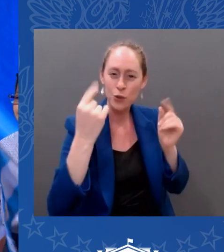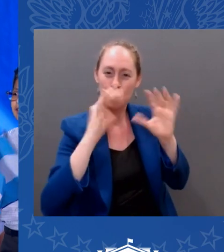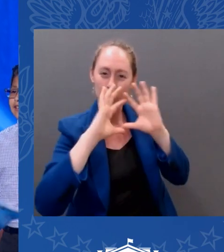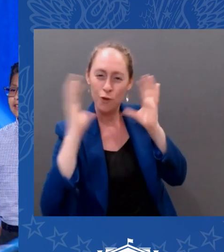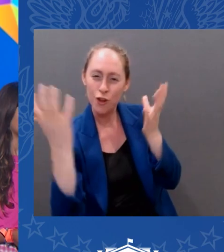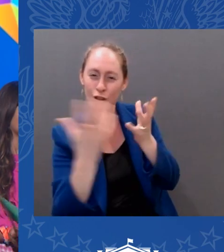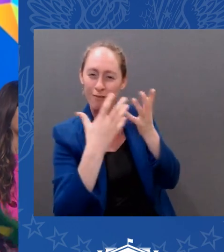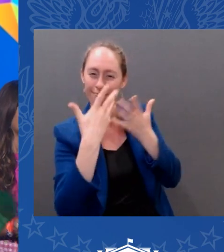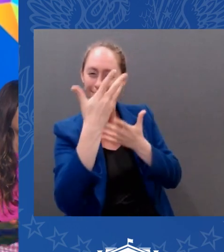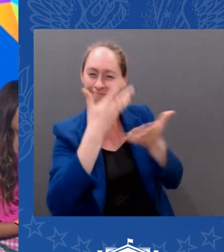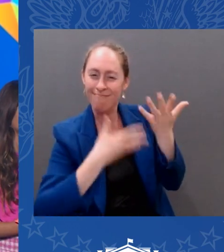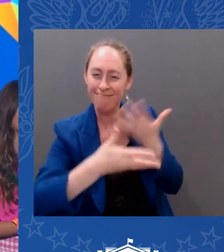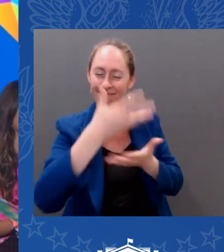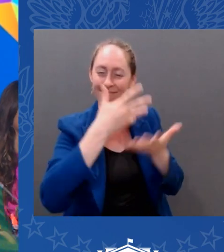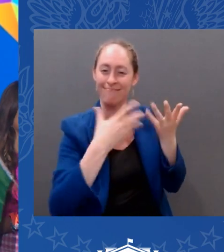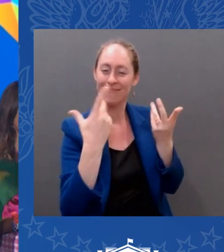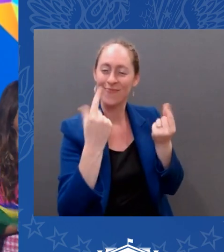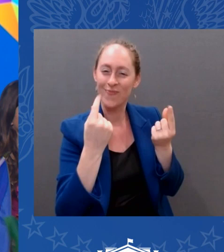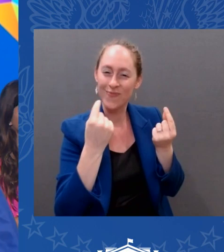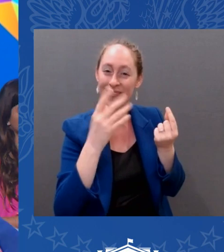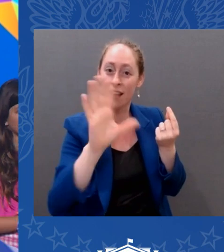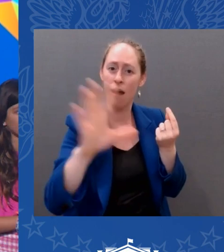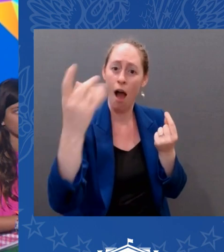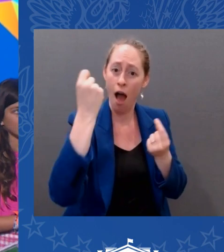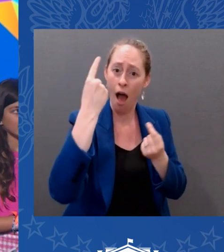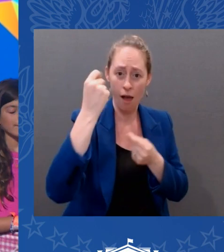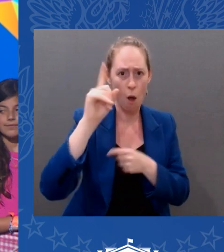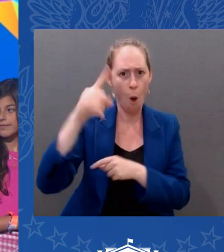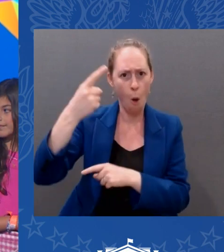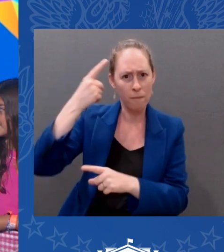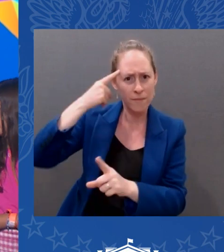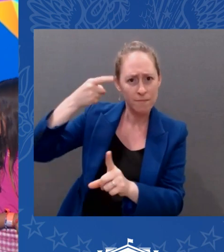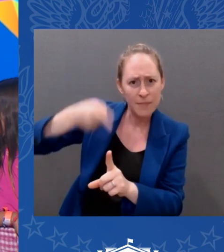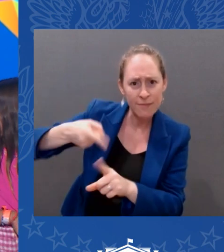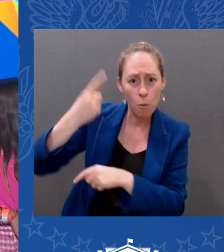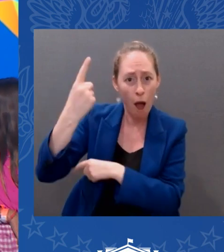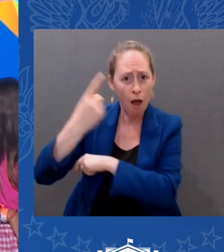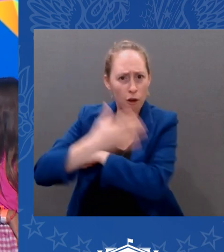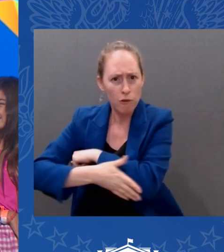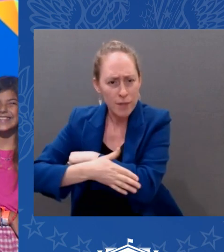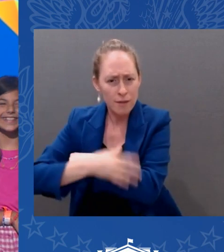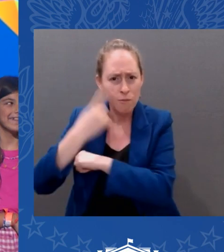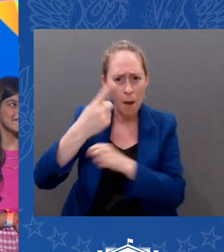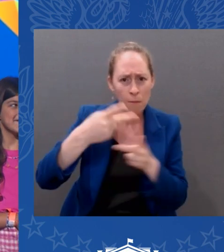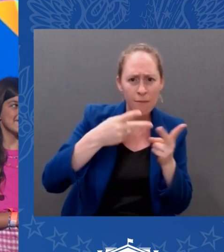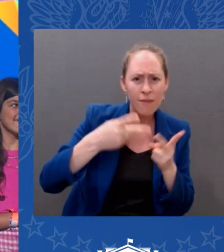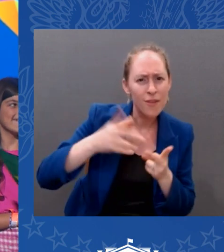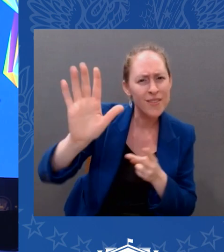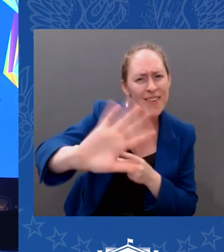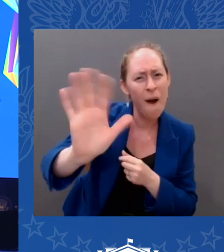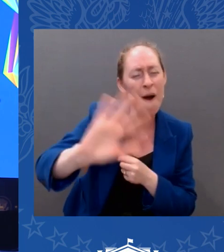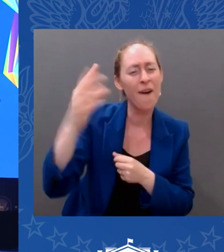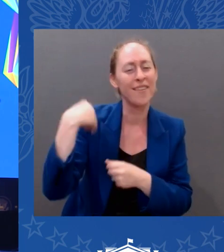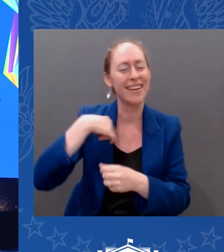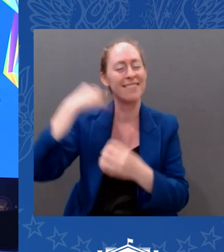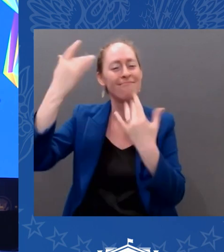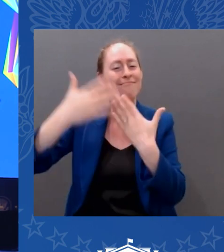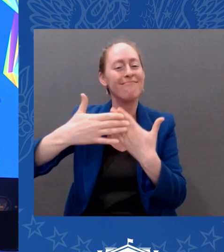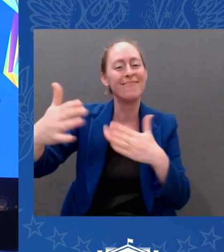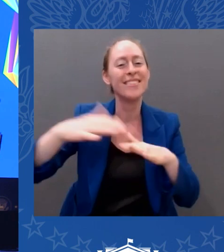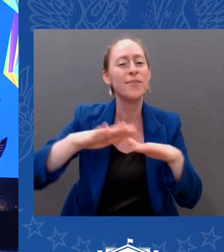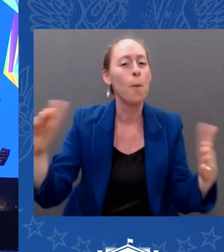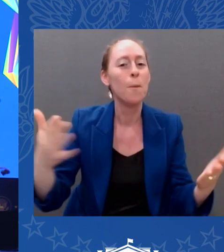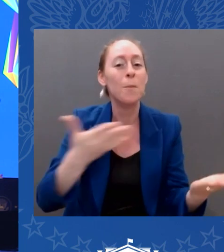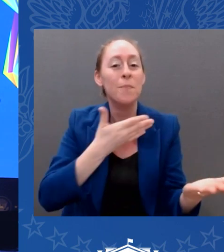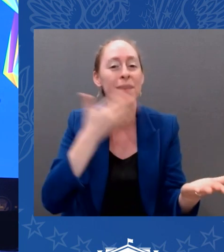our children, estos ángeles, nuestros niños. I'm Mayor Eric Garcetti, and I'm so